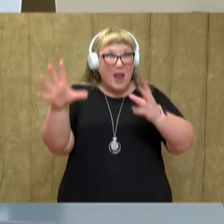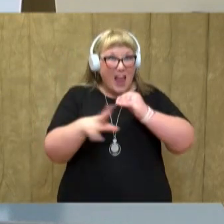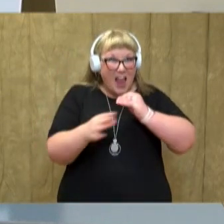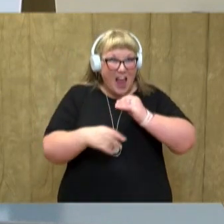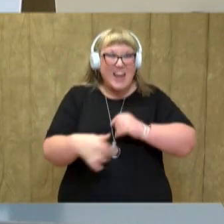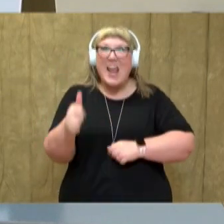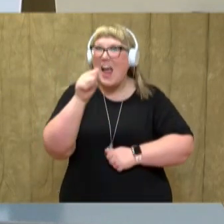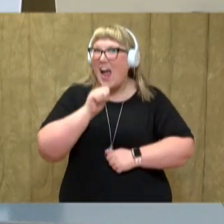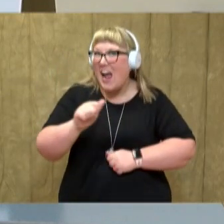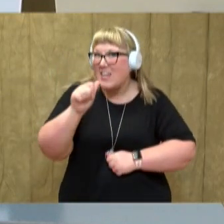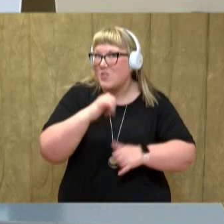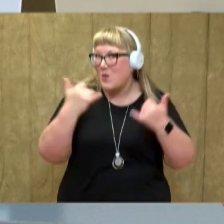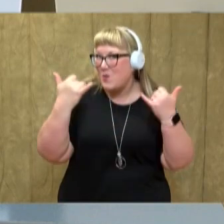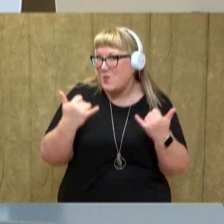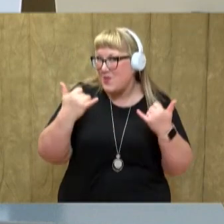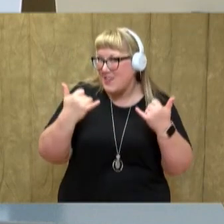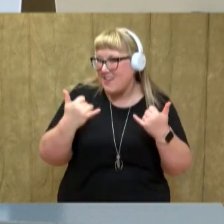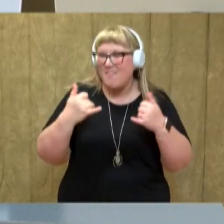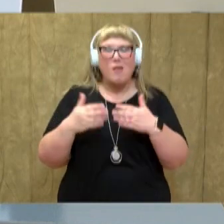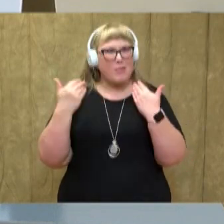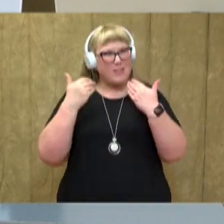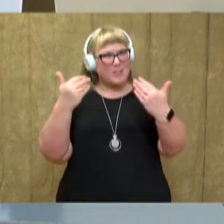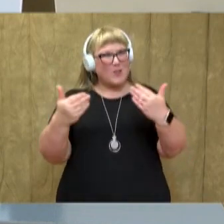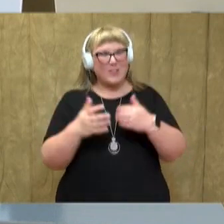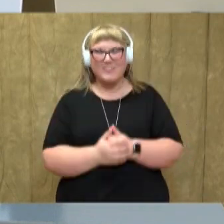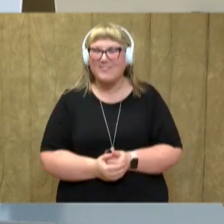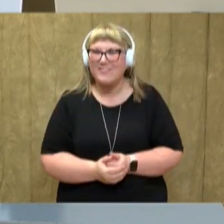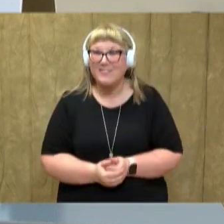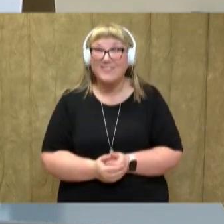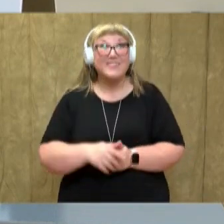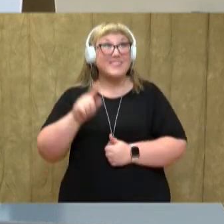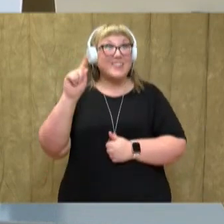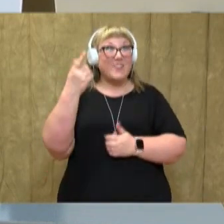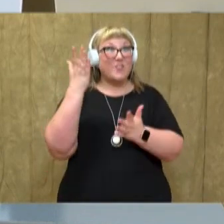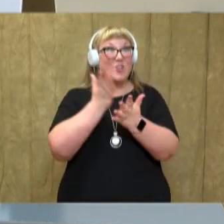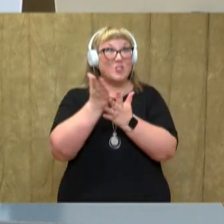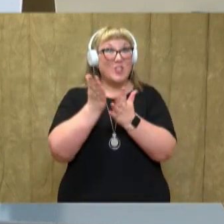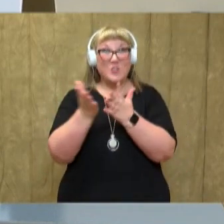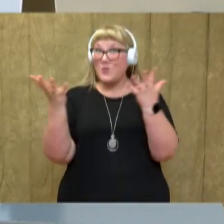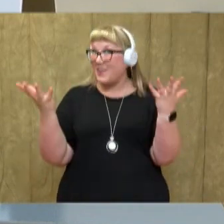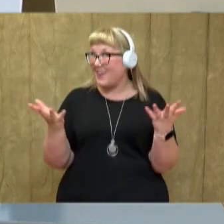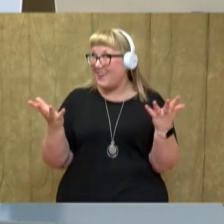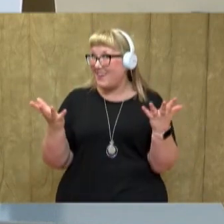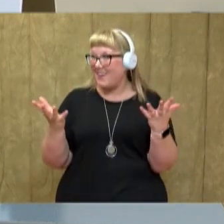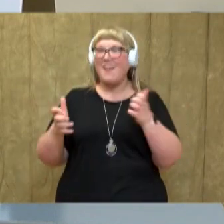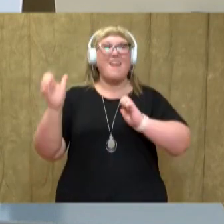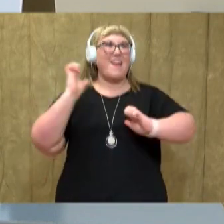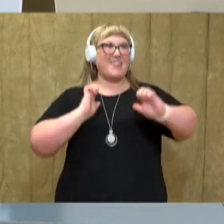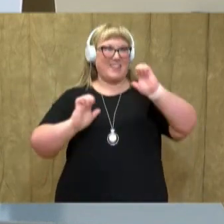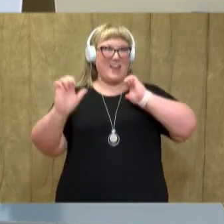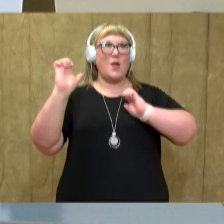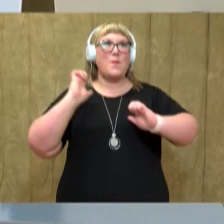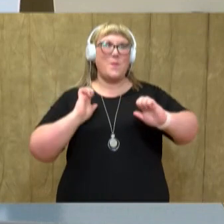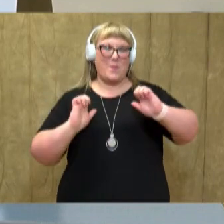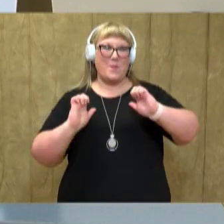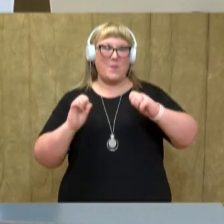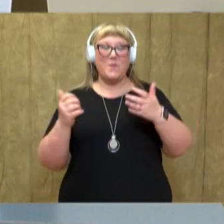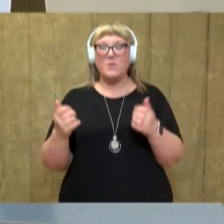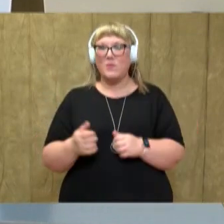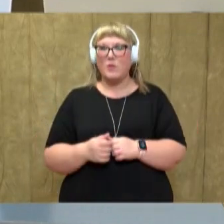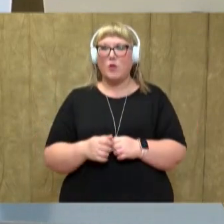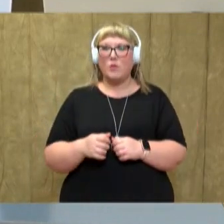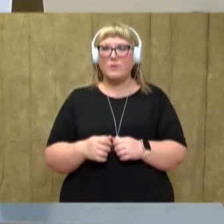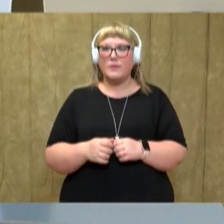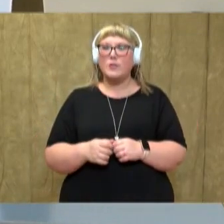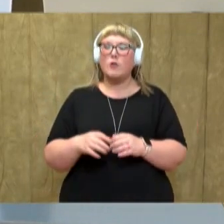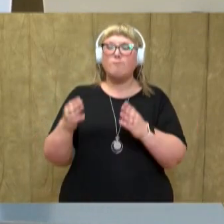cream scoops today. So let's get started. Now our first strategy is acting it out. So let's read this